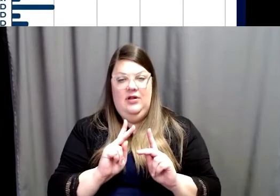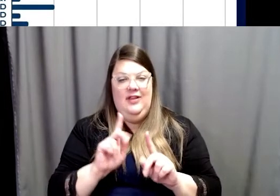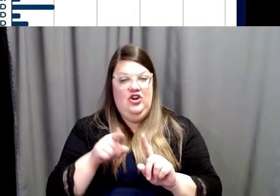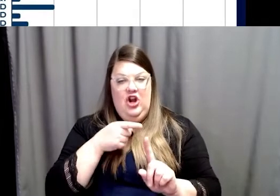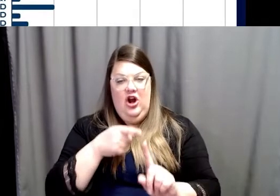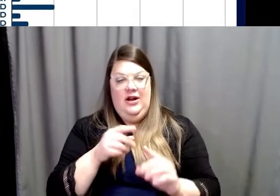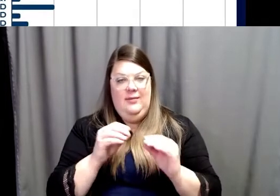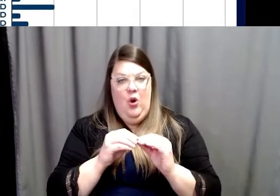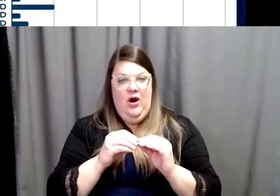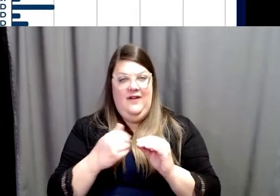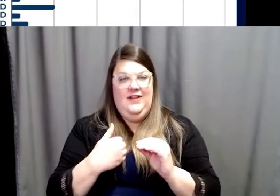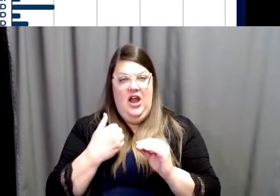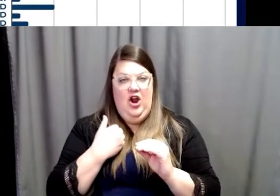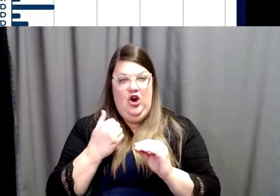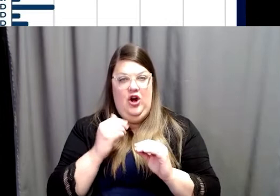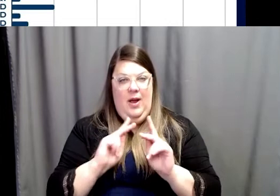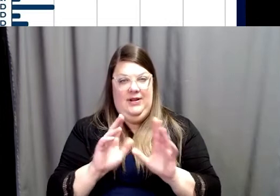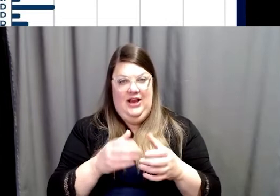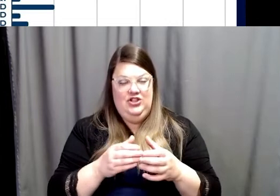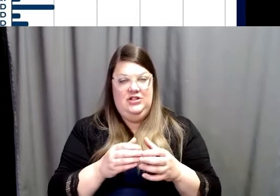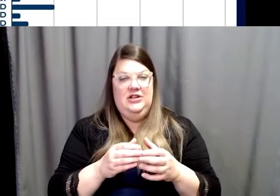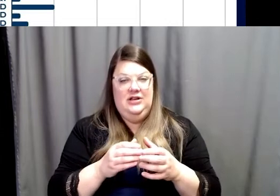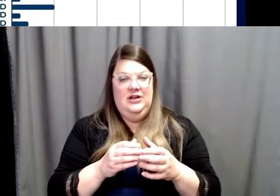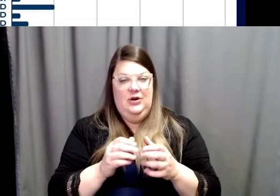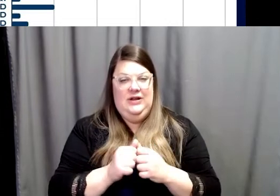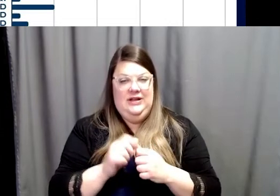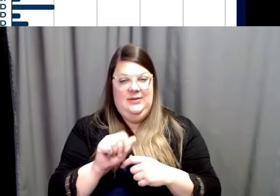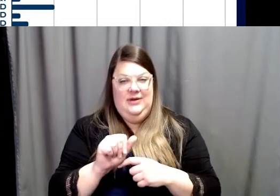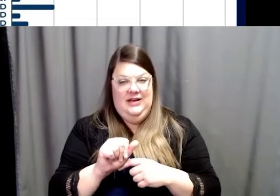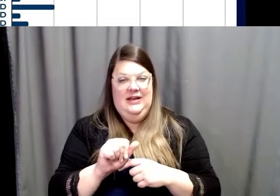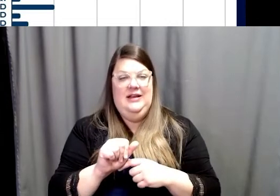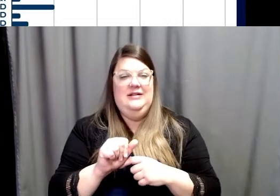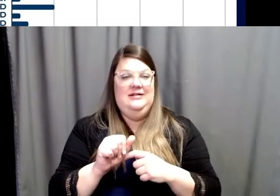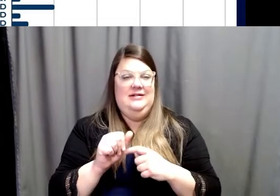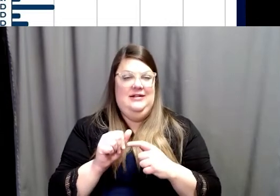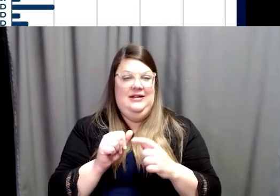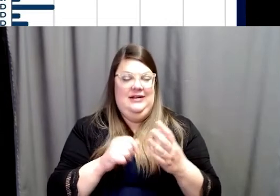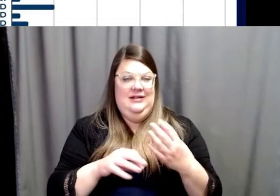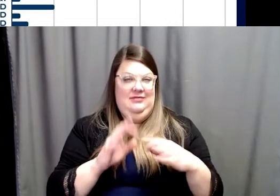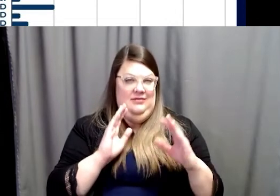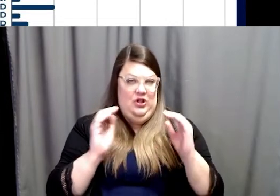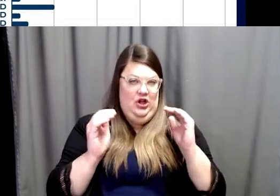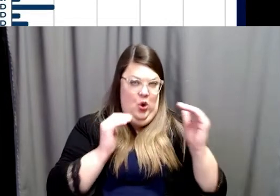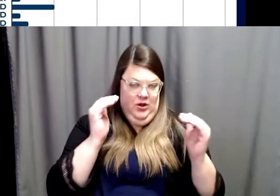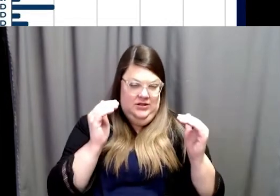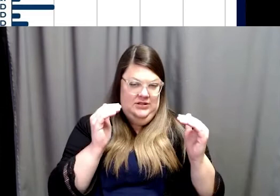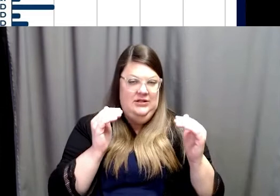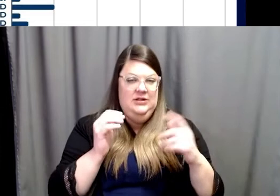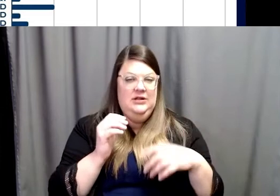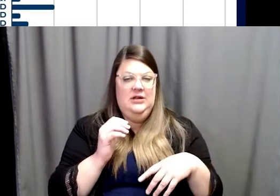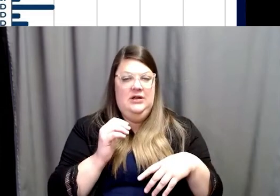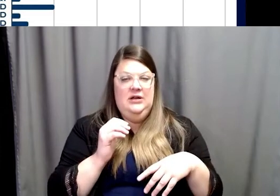targeting more of the younger population with disability other than adults in these programs,